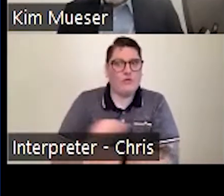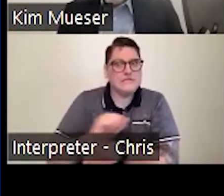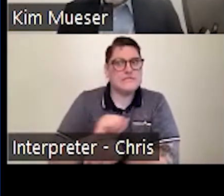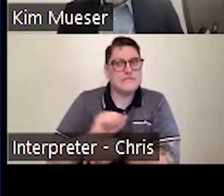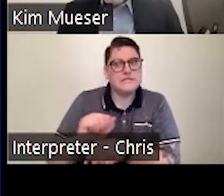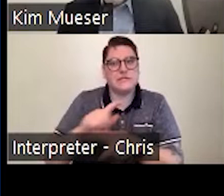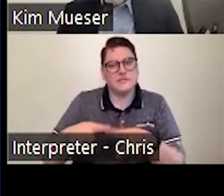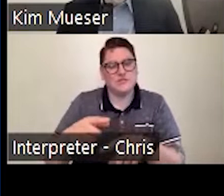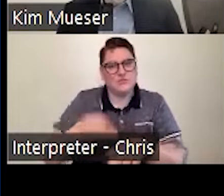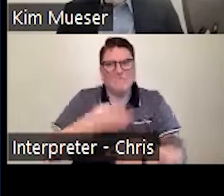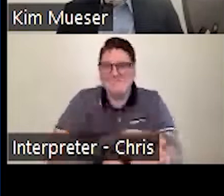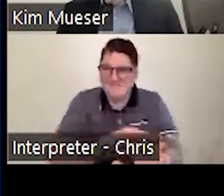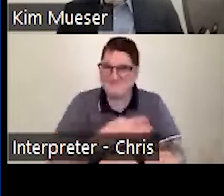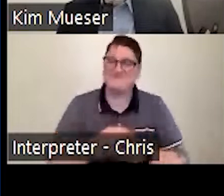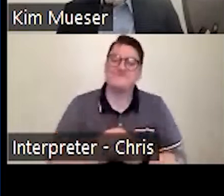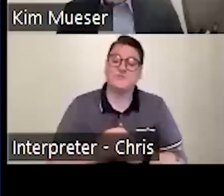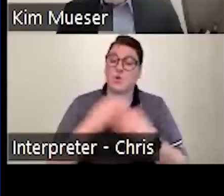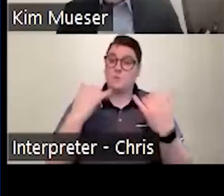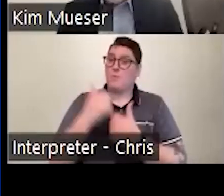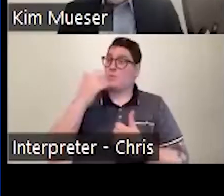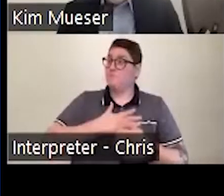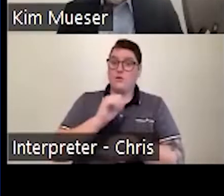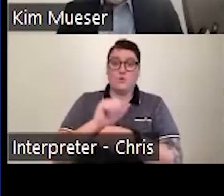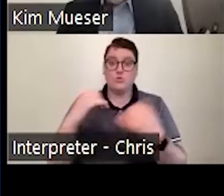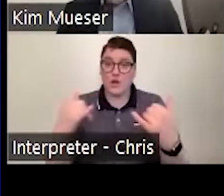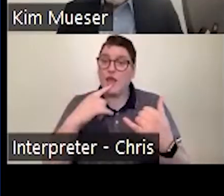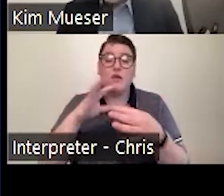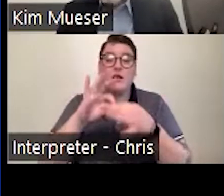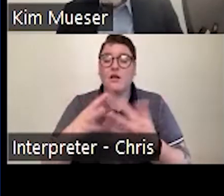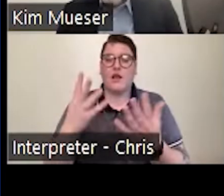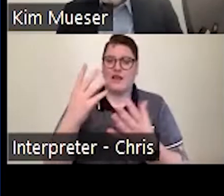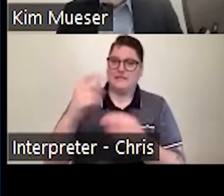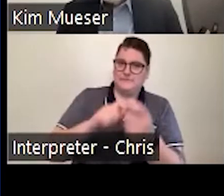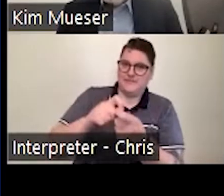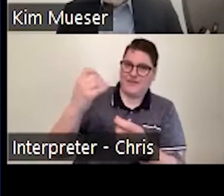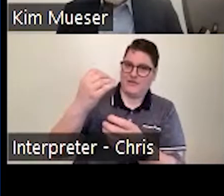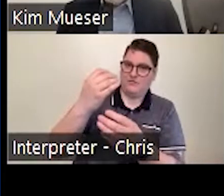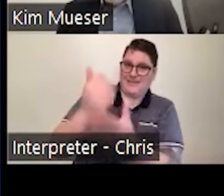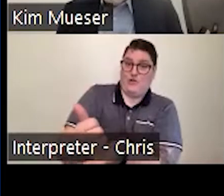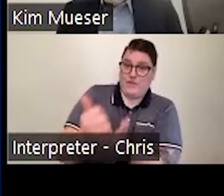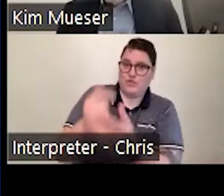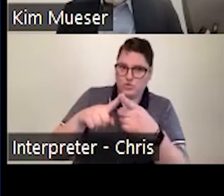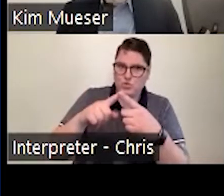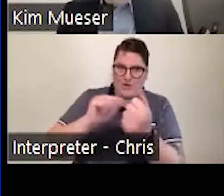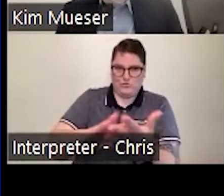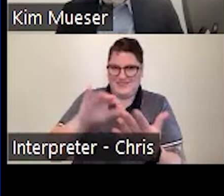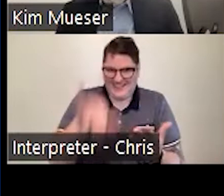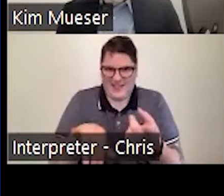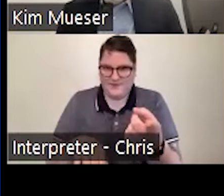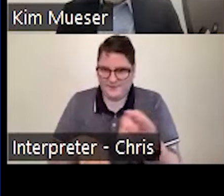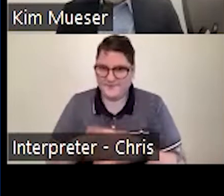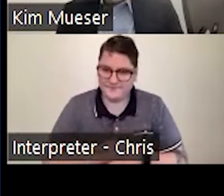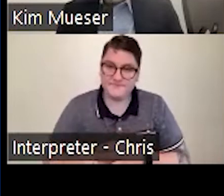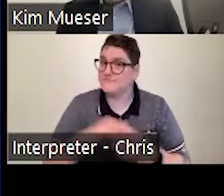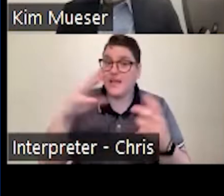be presenting today is really about an intervention designed to do exactly that. As it turns out,